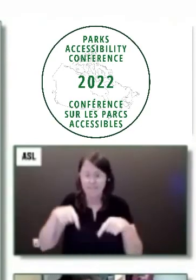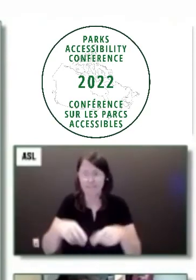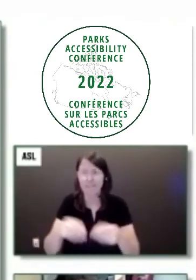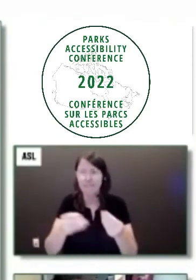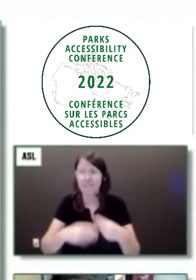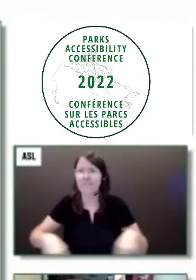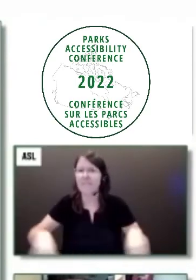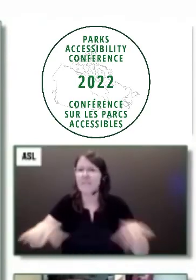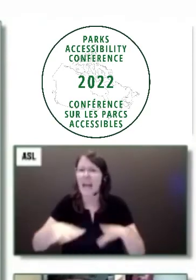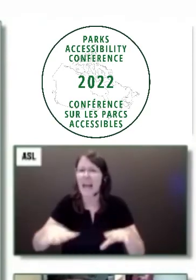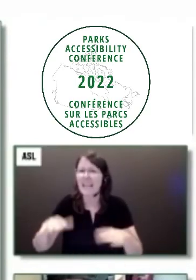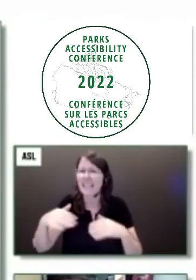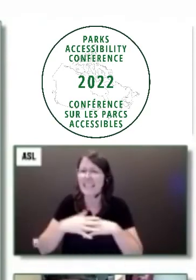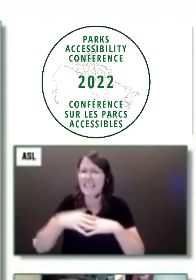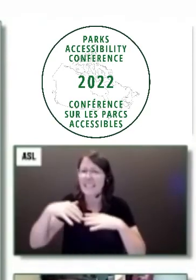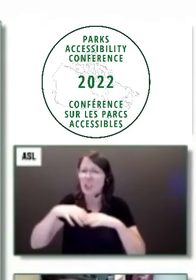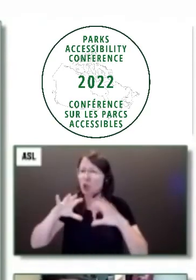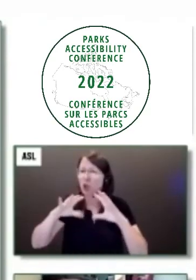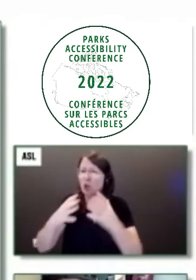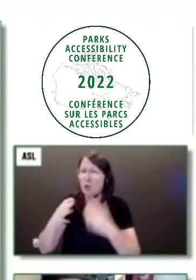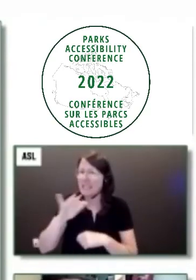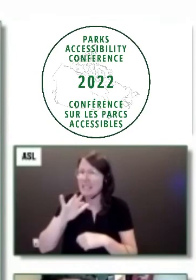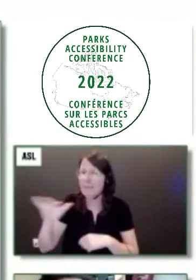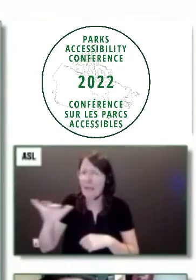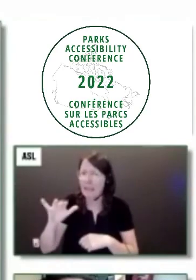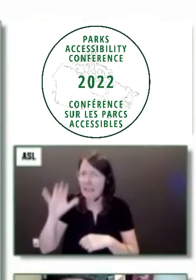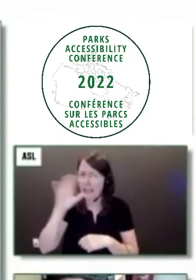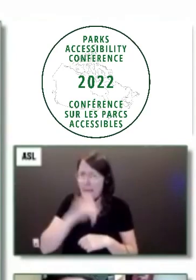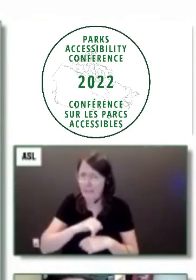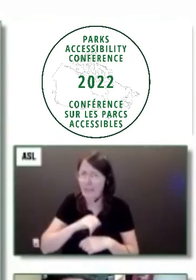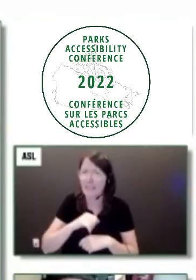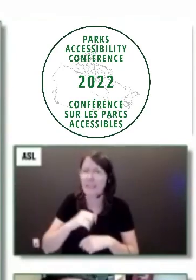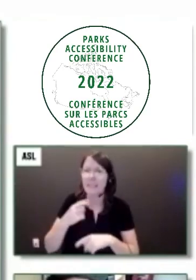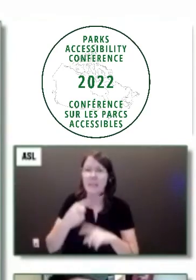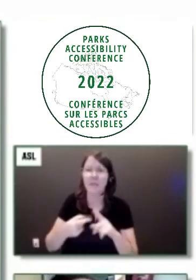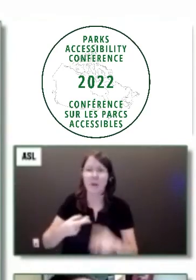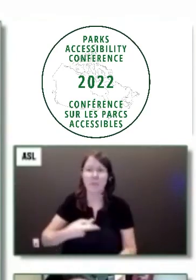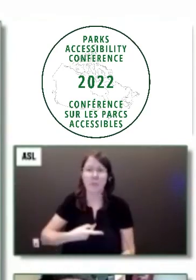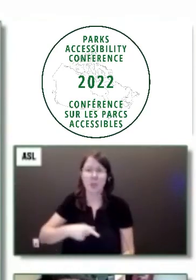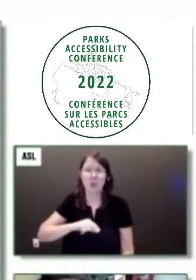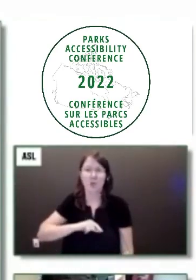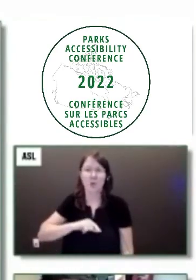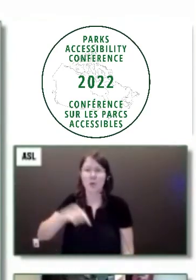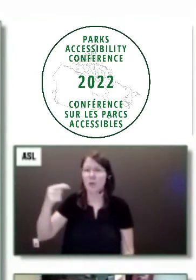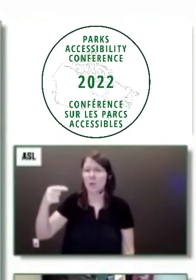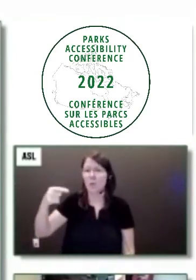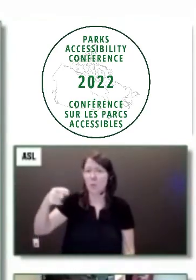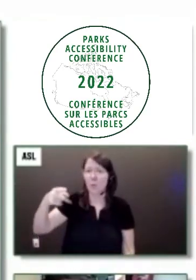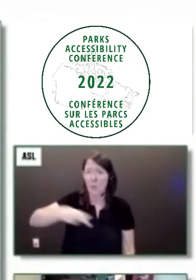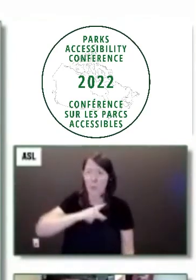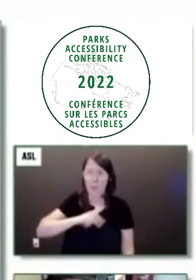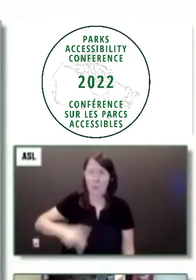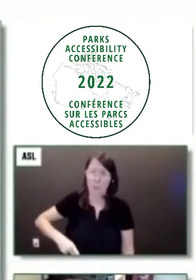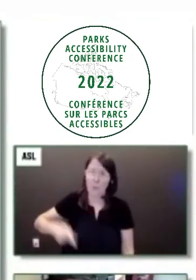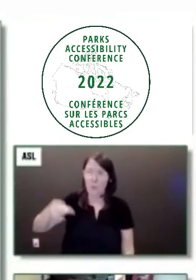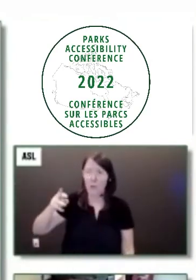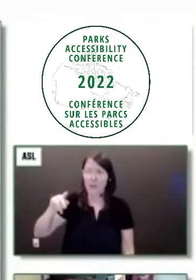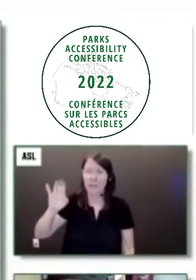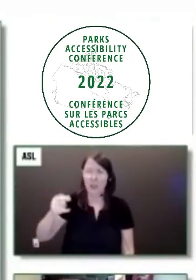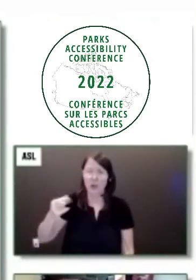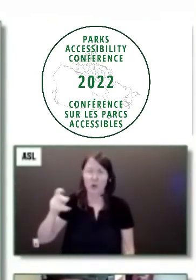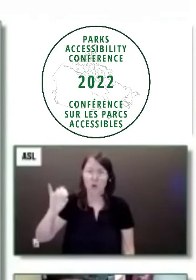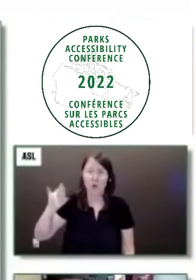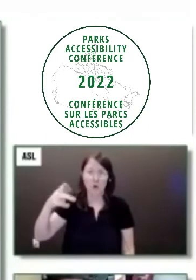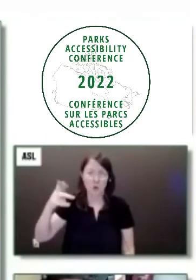uninvited guest since 2016. Next slide. As was mentioned, my name is Mark Grew, and I'm Associate Professor in